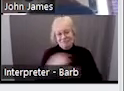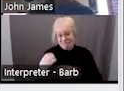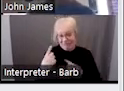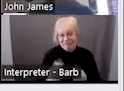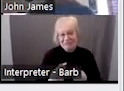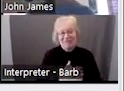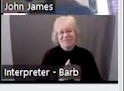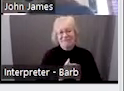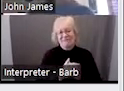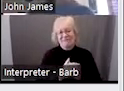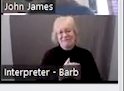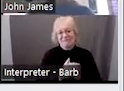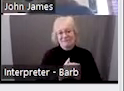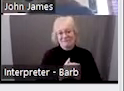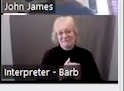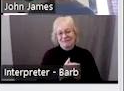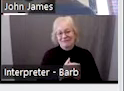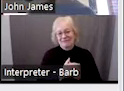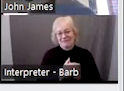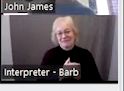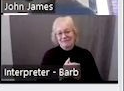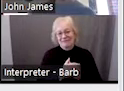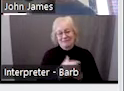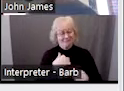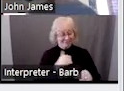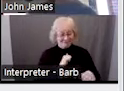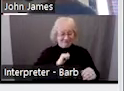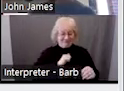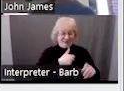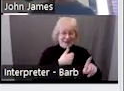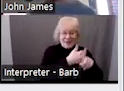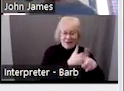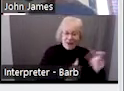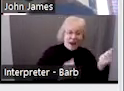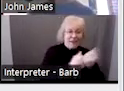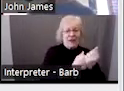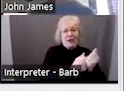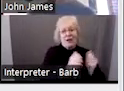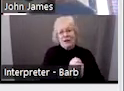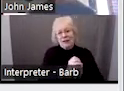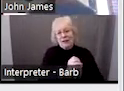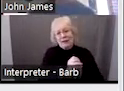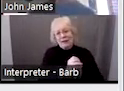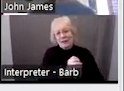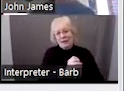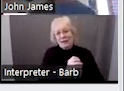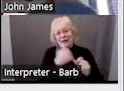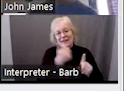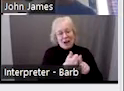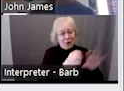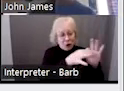Mm-hmm. I'm now a current podcaster and a current self-advocate and a current Whites Creek collaborator. So I was